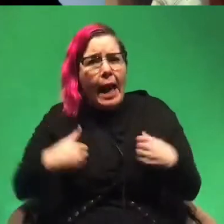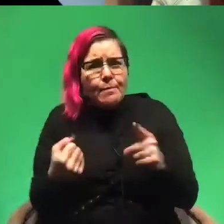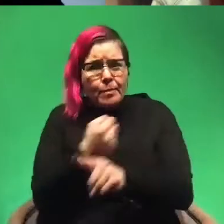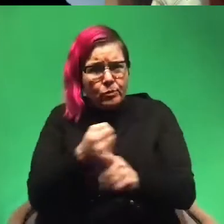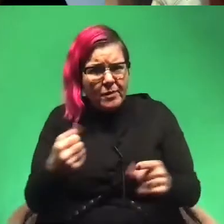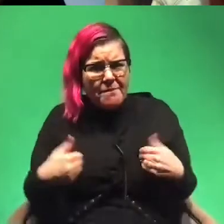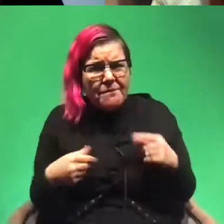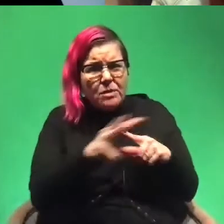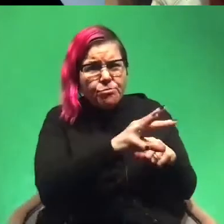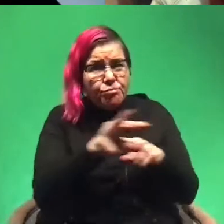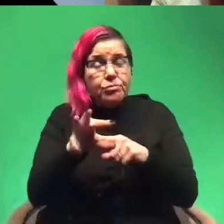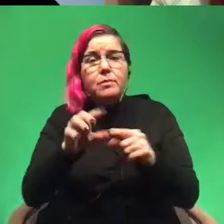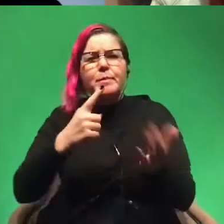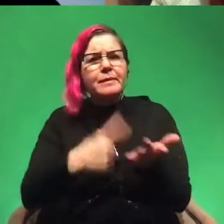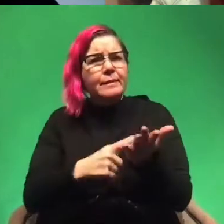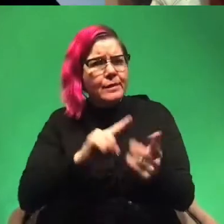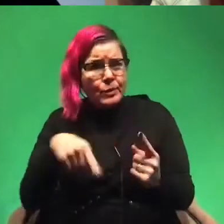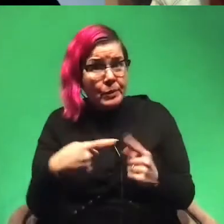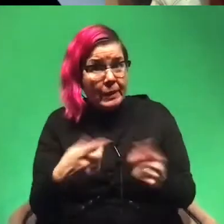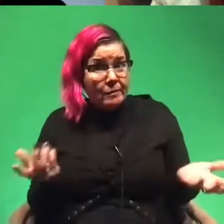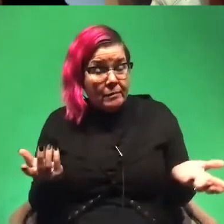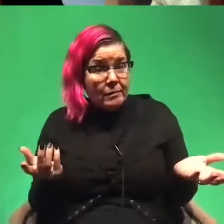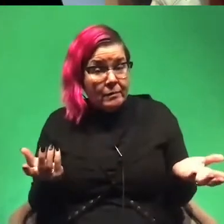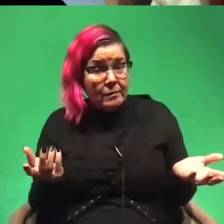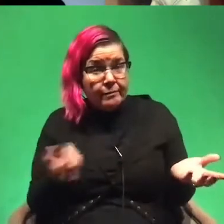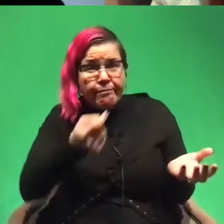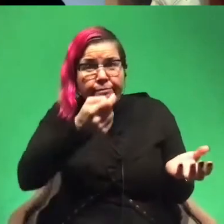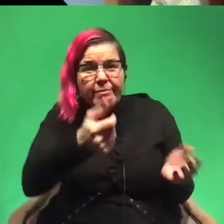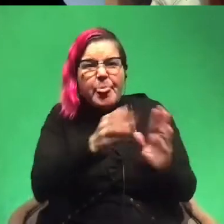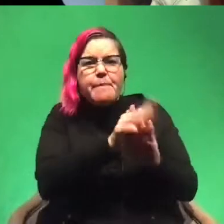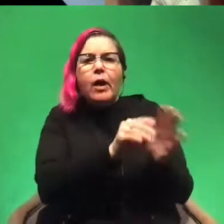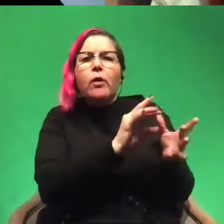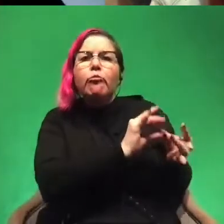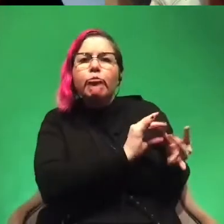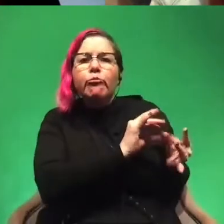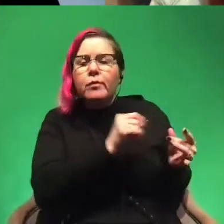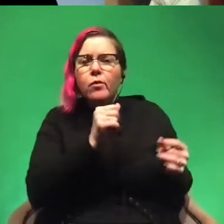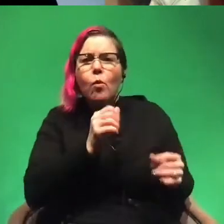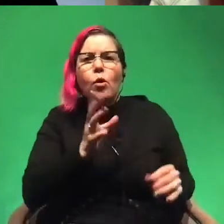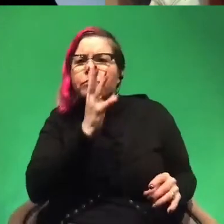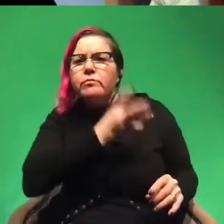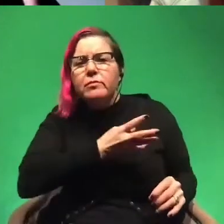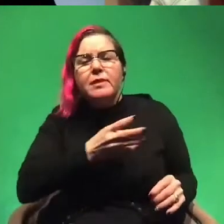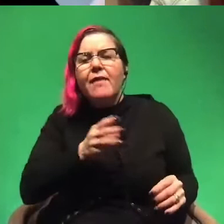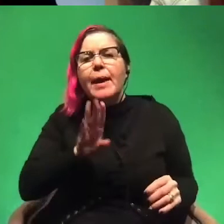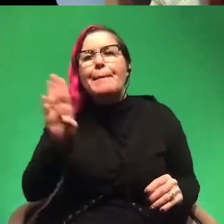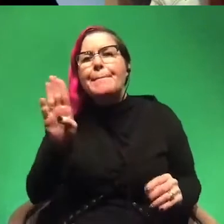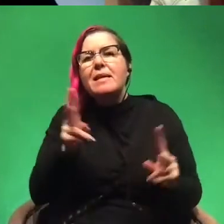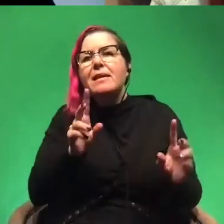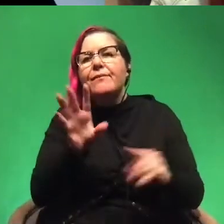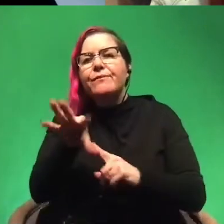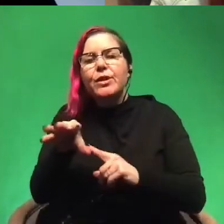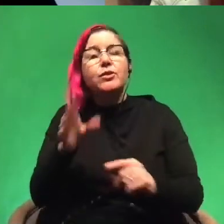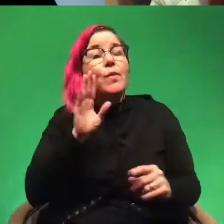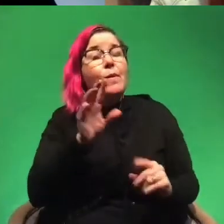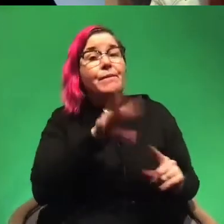the only time it's really discussed is in the background, or it's not even discussed. It uses B footage, you know, so like in filmmaking, you've